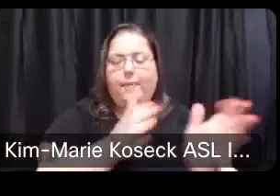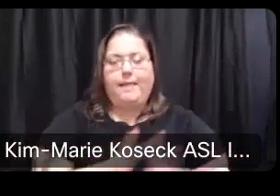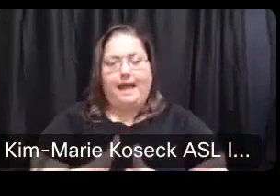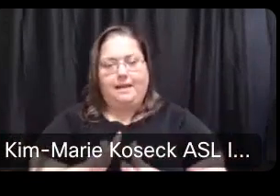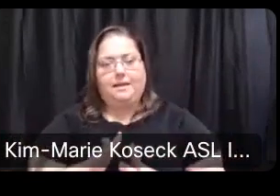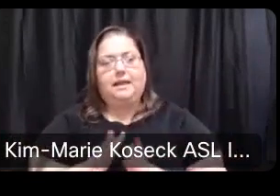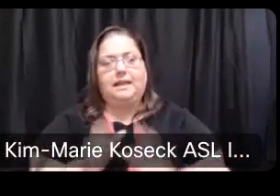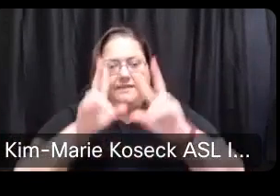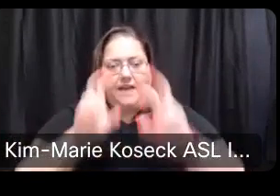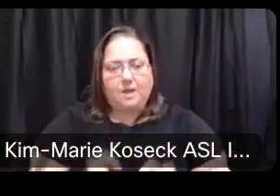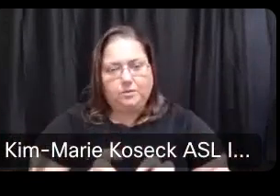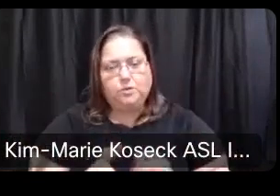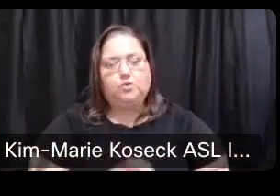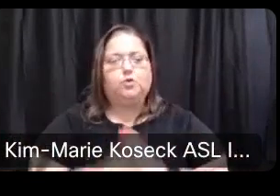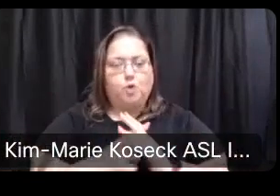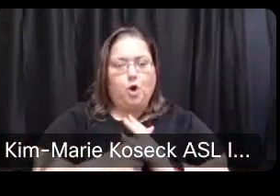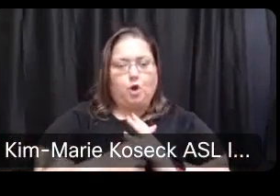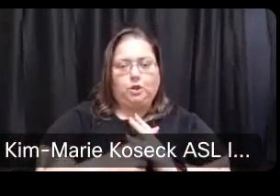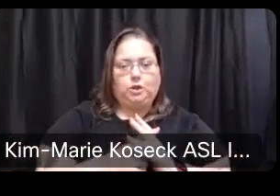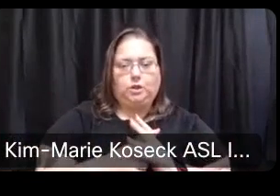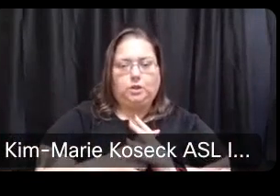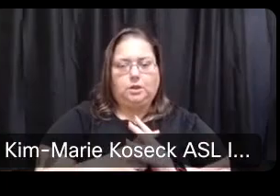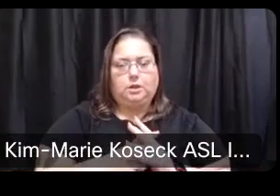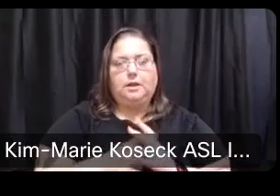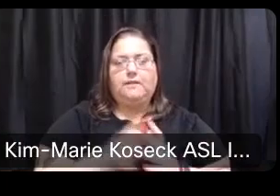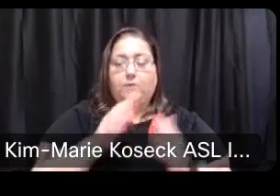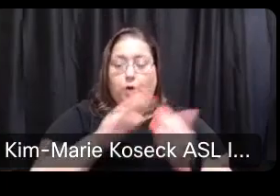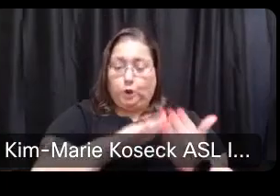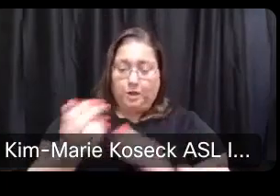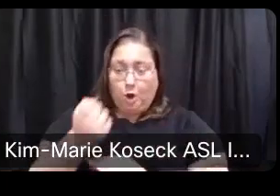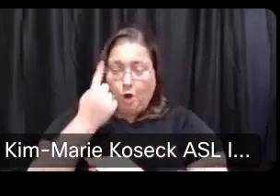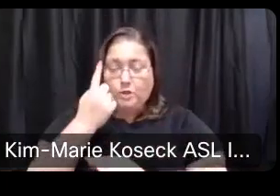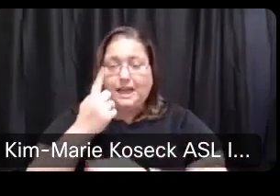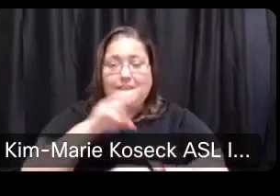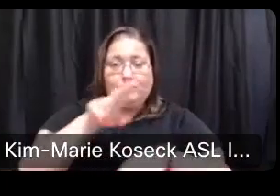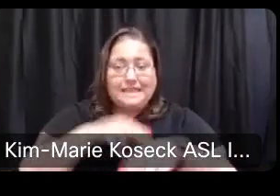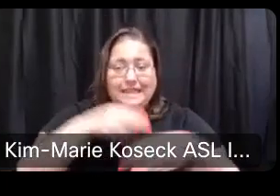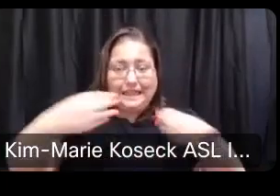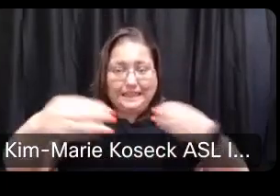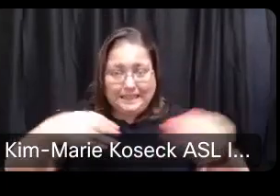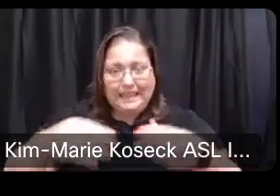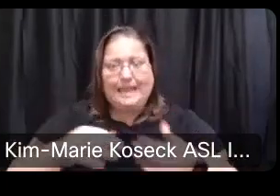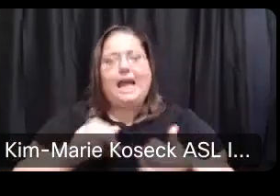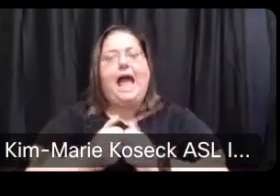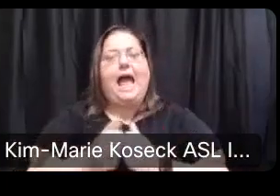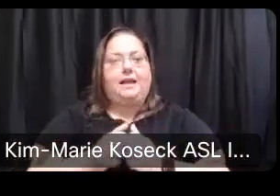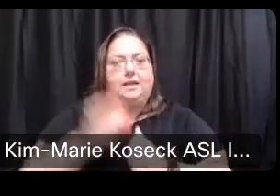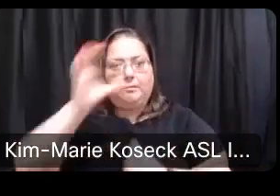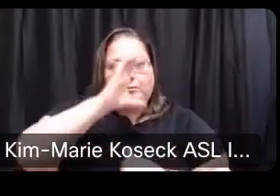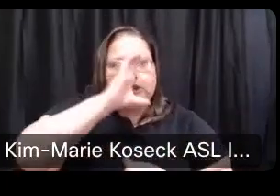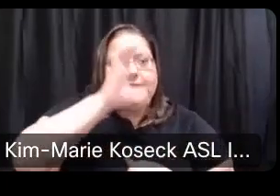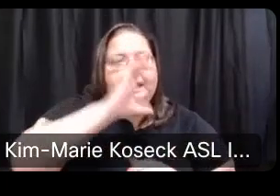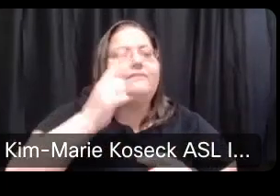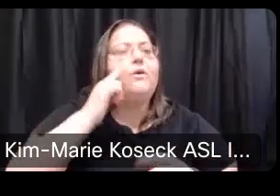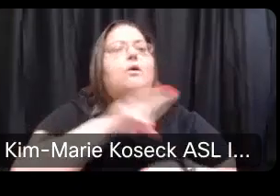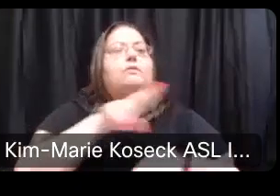as a jumpstart, a jumping off point for communities to understand resiliency and then pursue resiliency